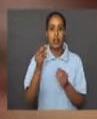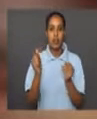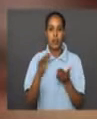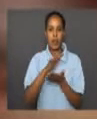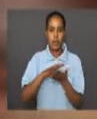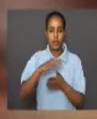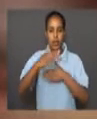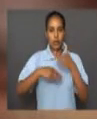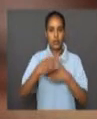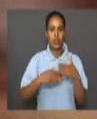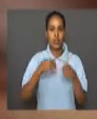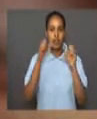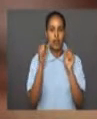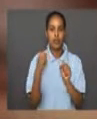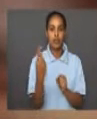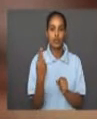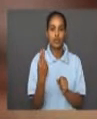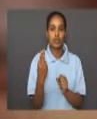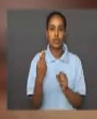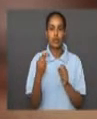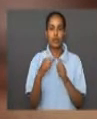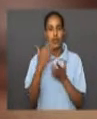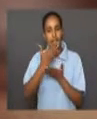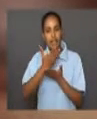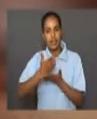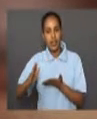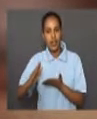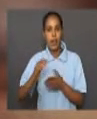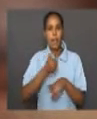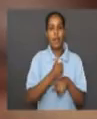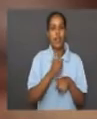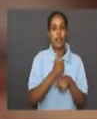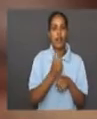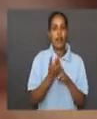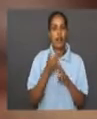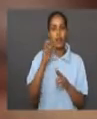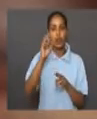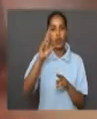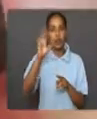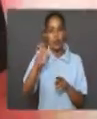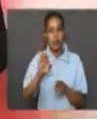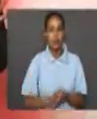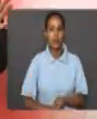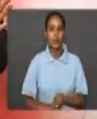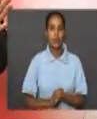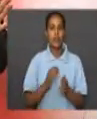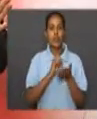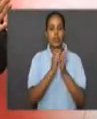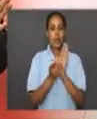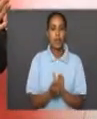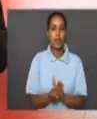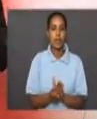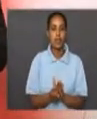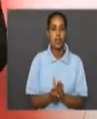amalgamation process can be used to extract metals from their ores. For